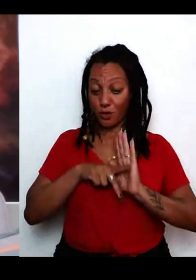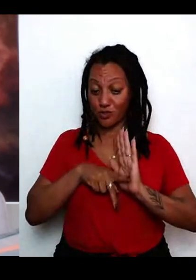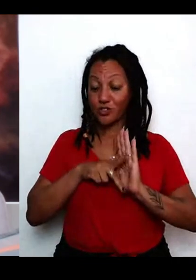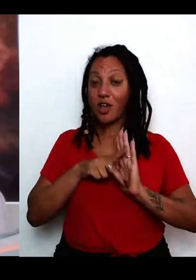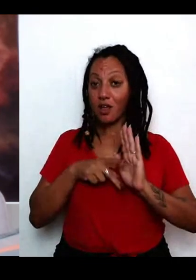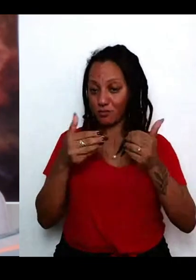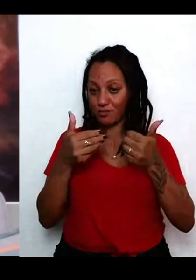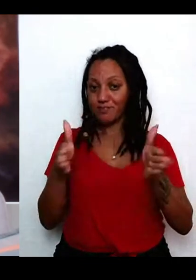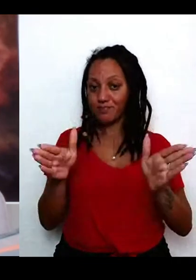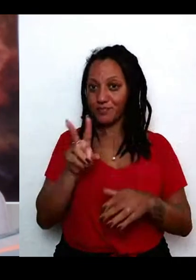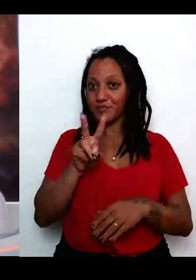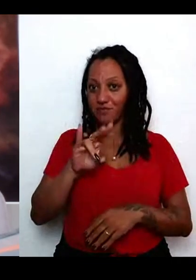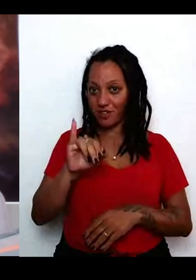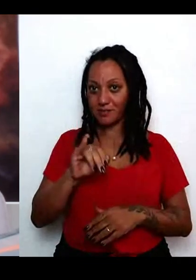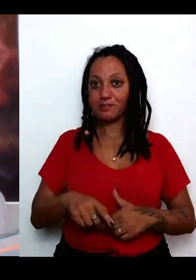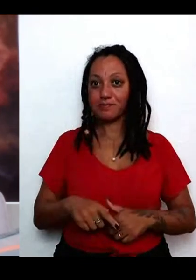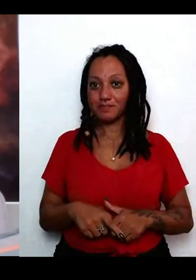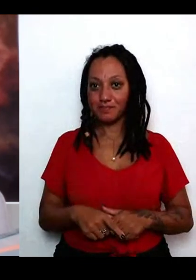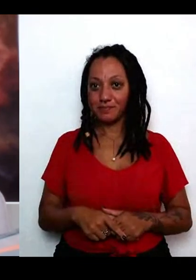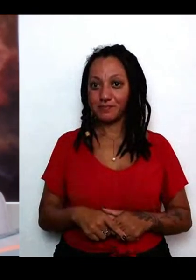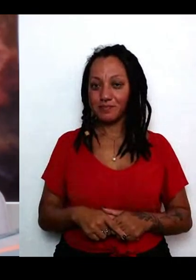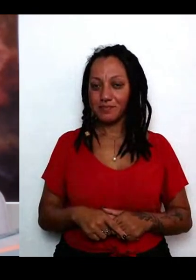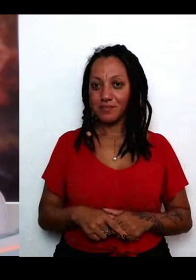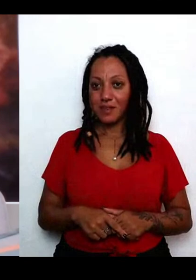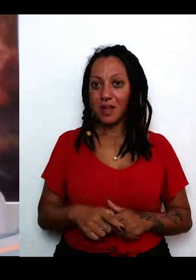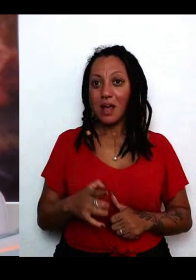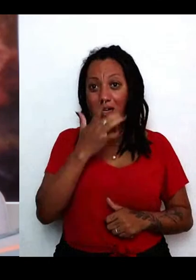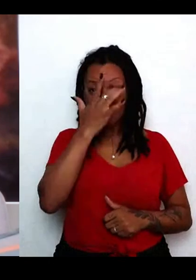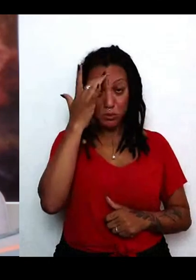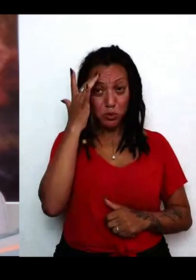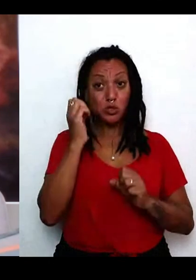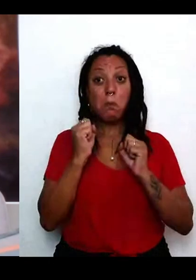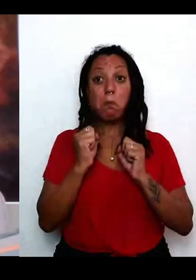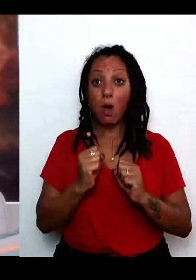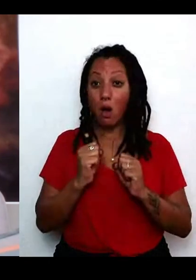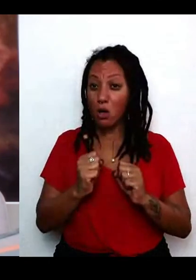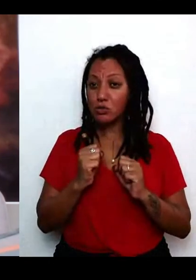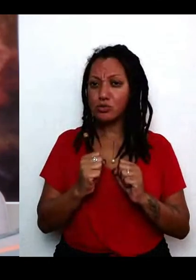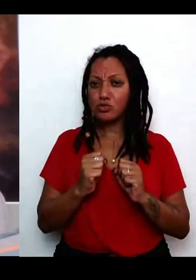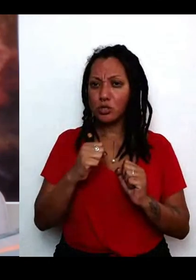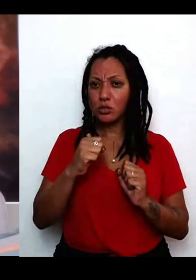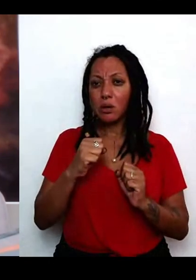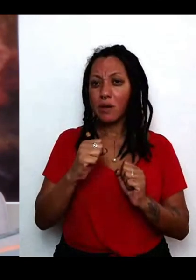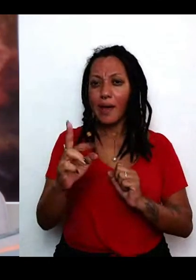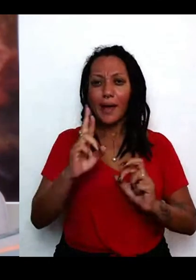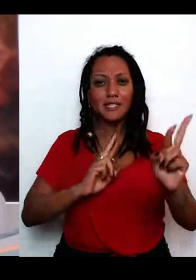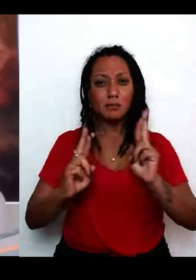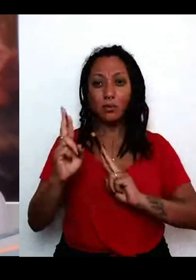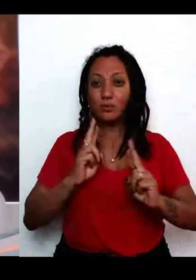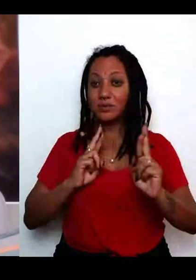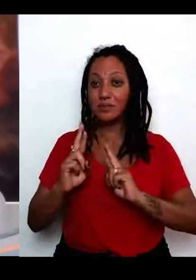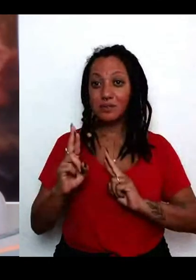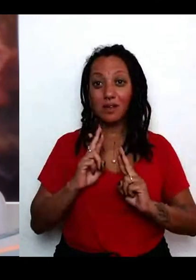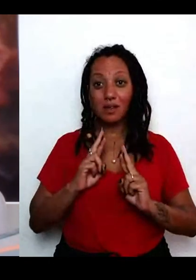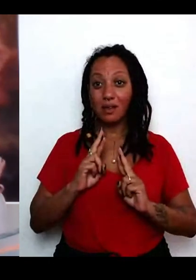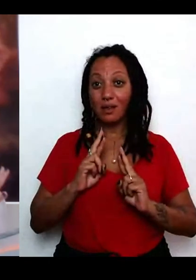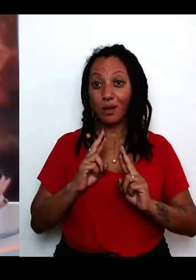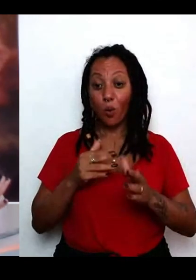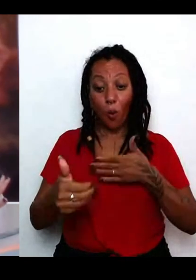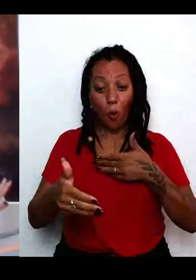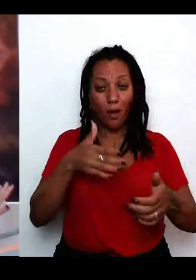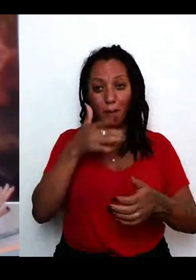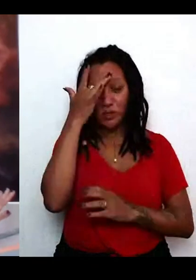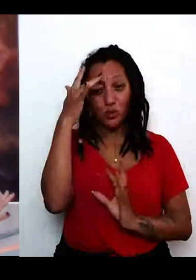to these questions which will then be made into a huge quilt that will be available